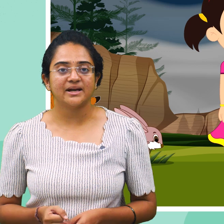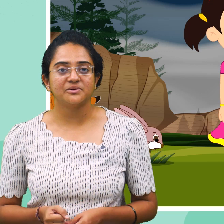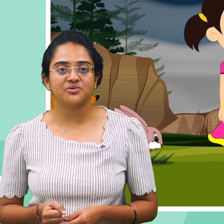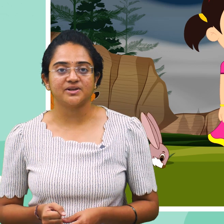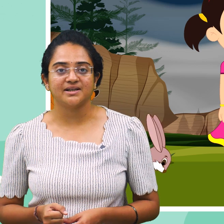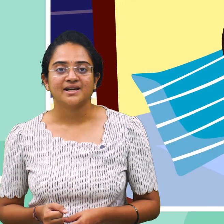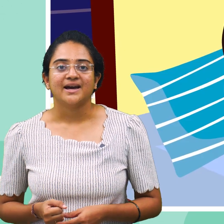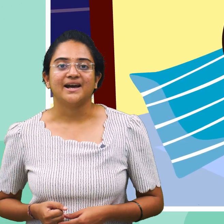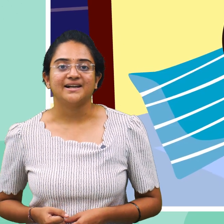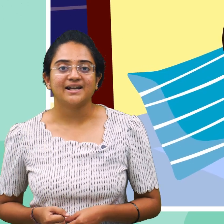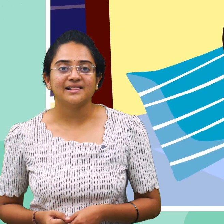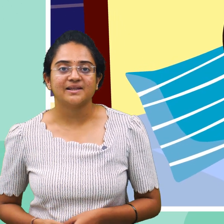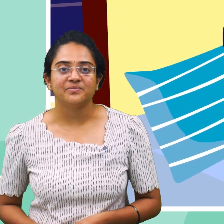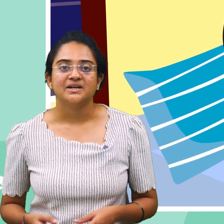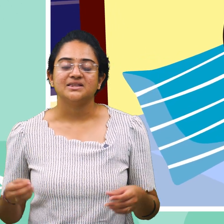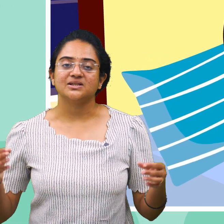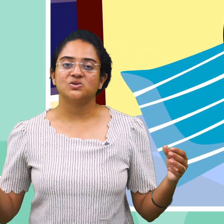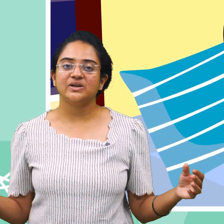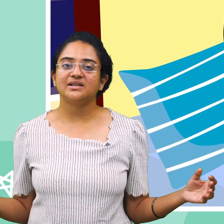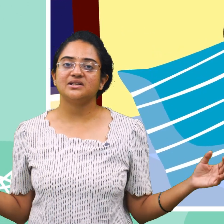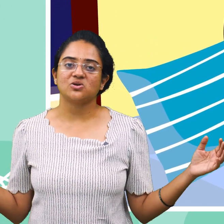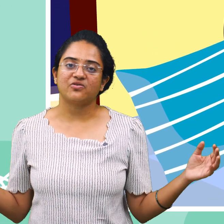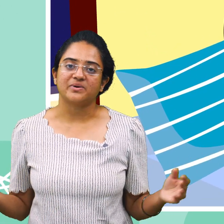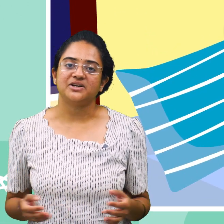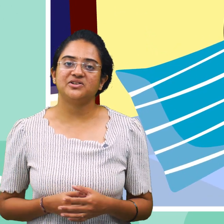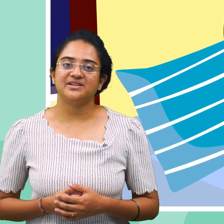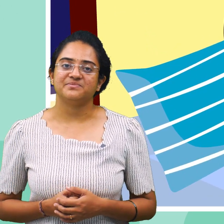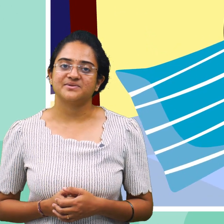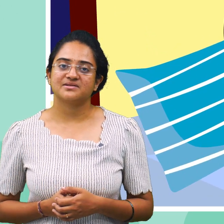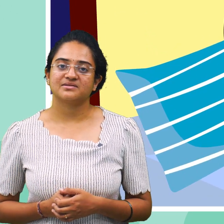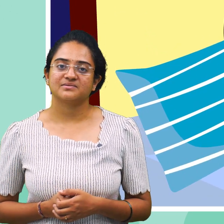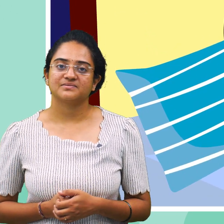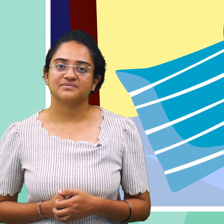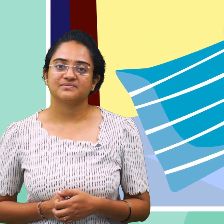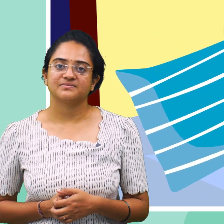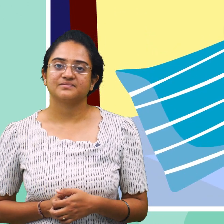for them to drink and tell them the sweetness of my dreams.